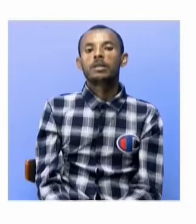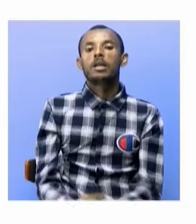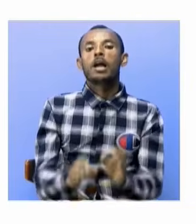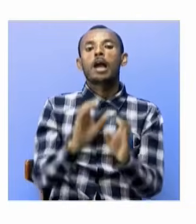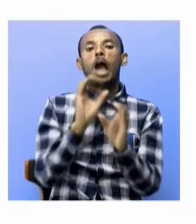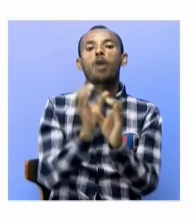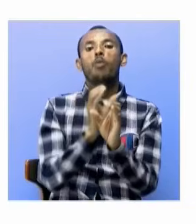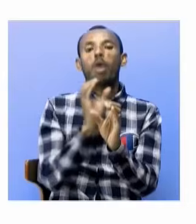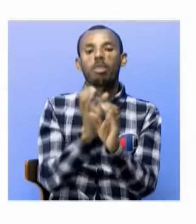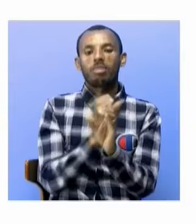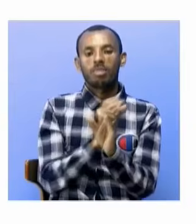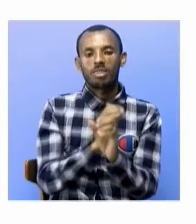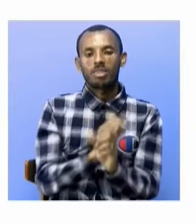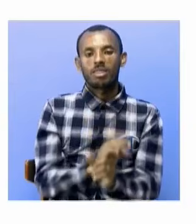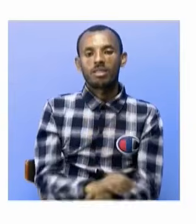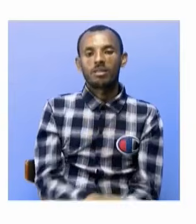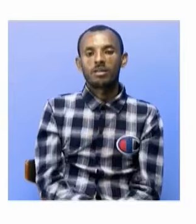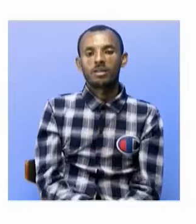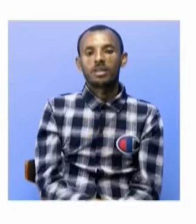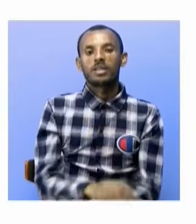calculate